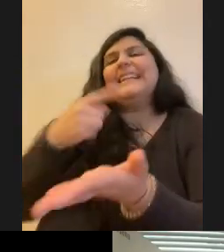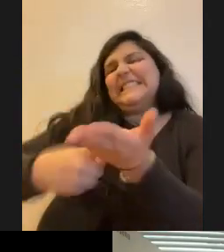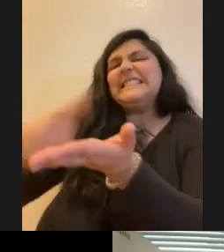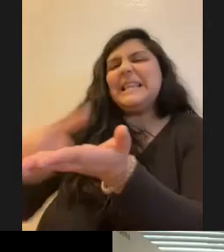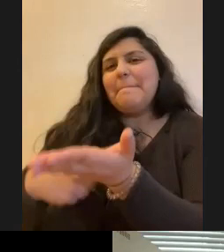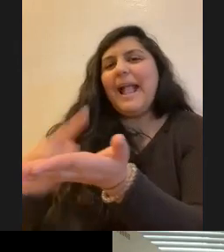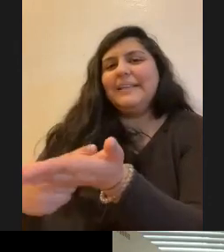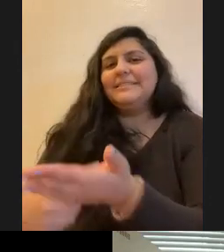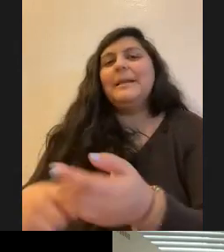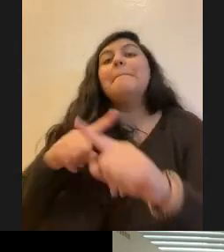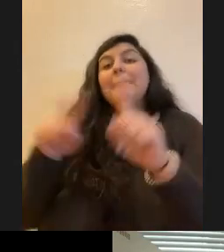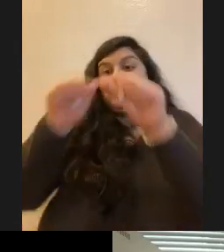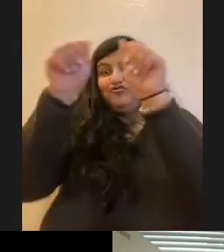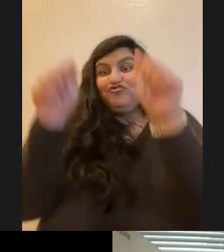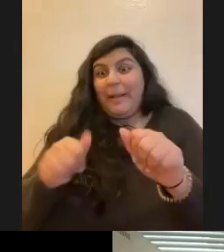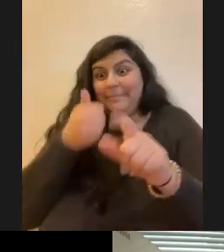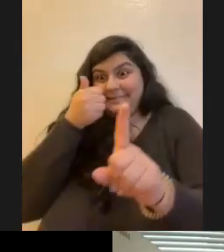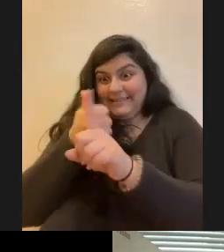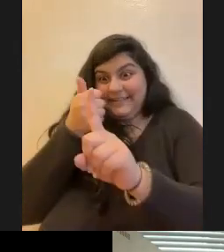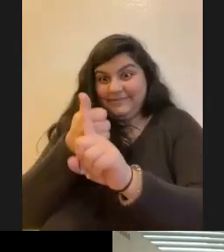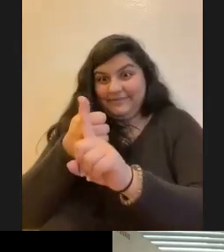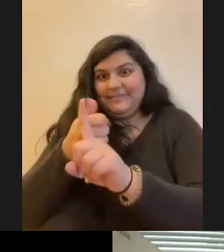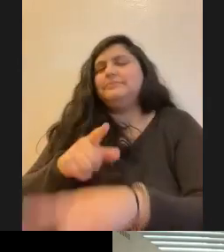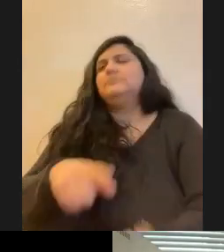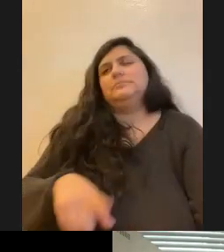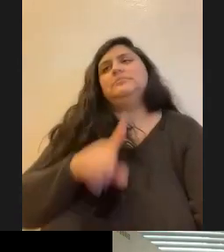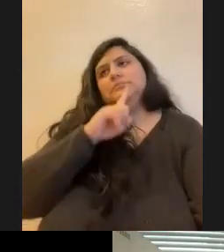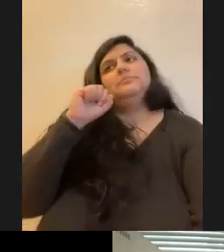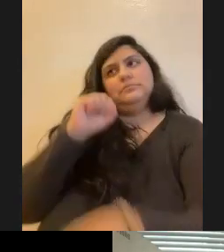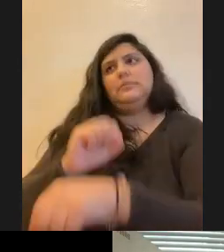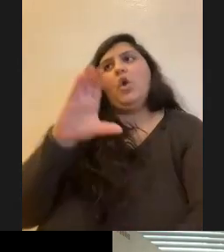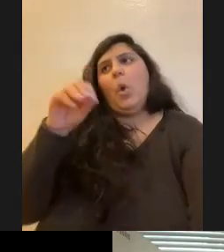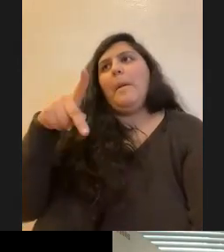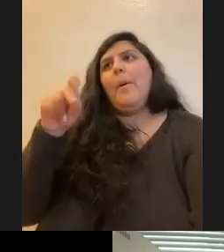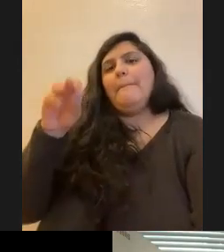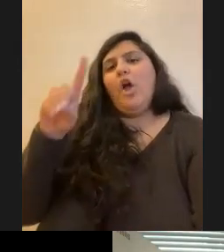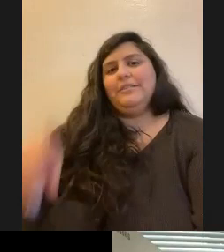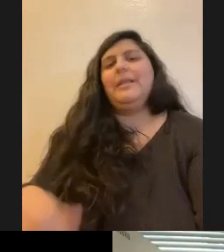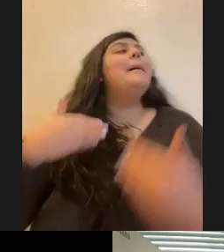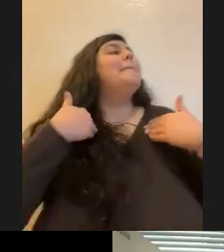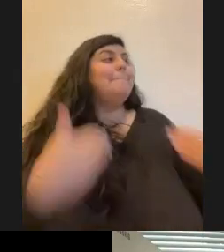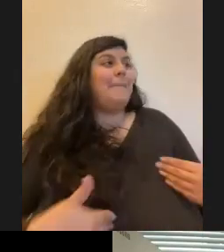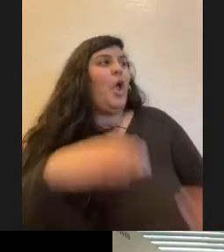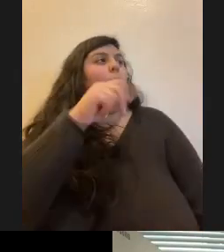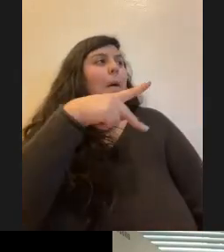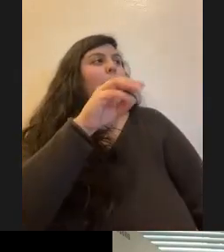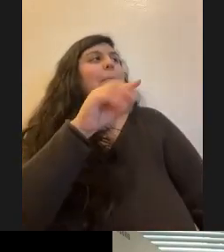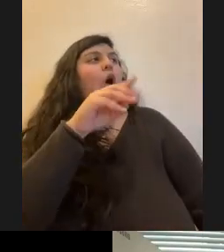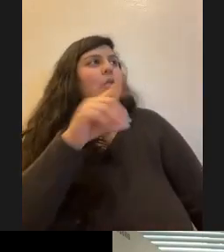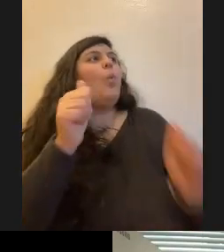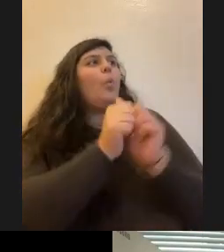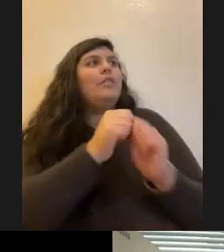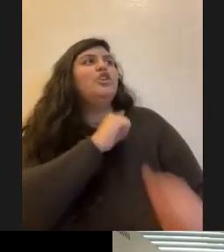the shape of Plankton himself is absolutely a copepod. The body of a copepod with the superpowers of